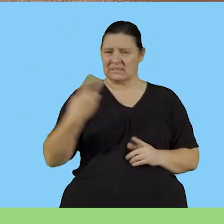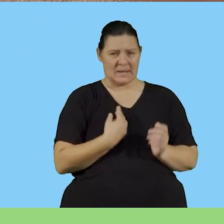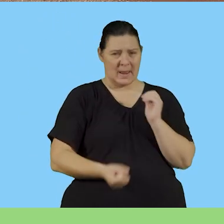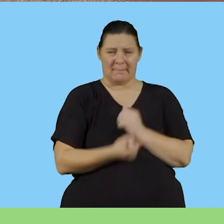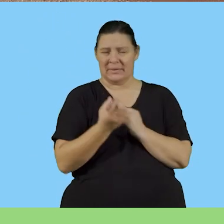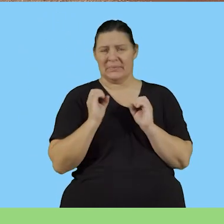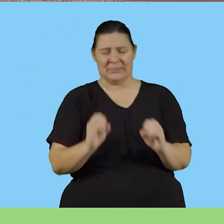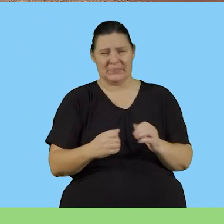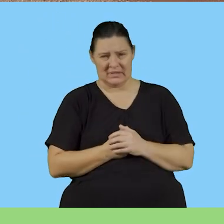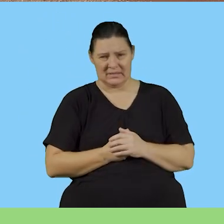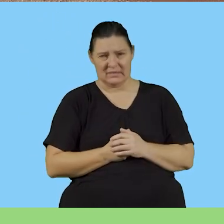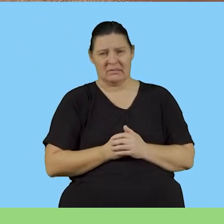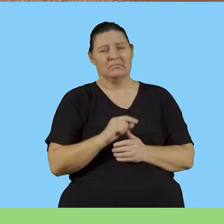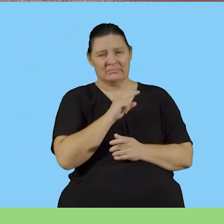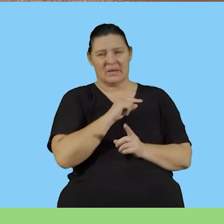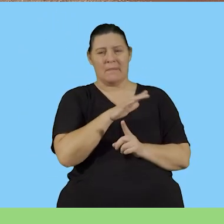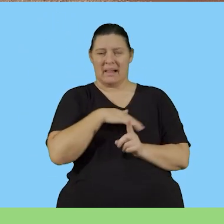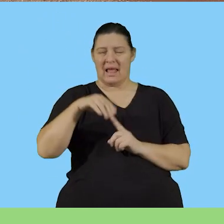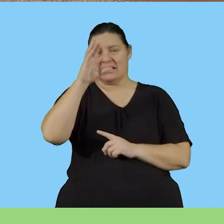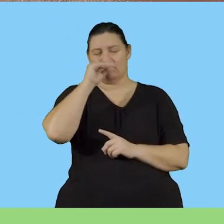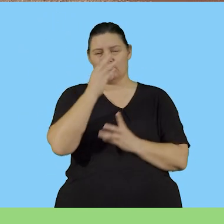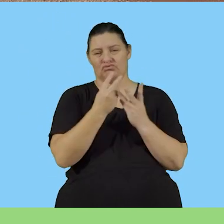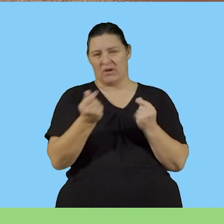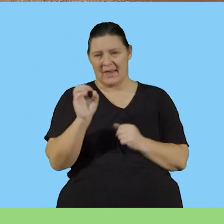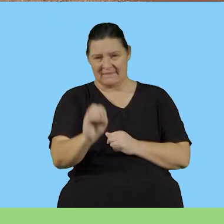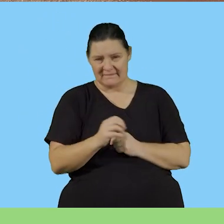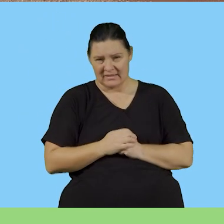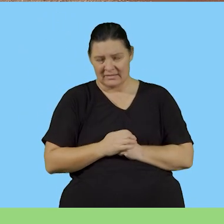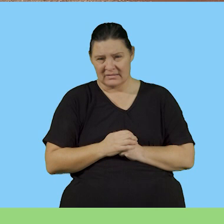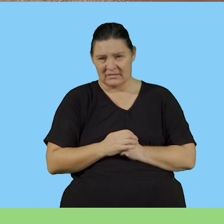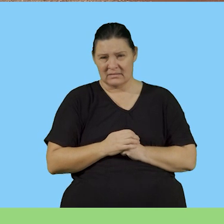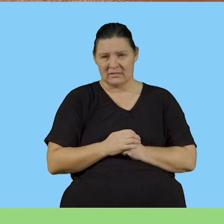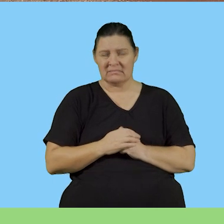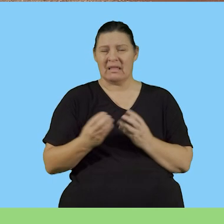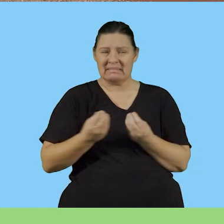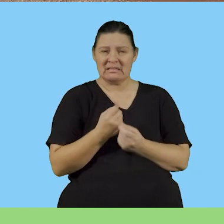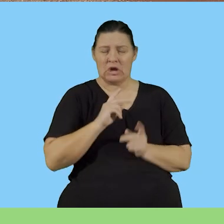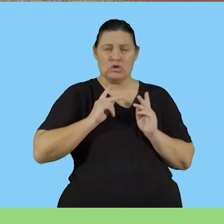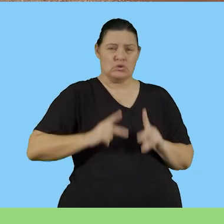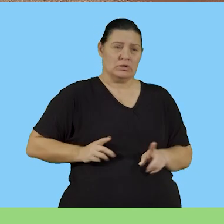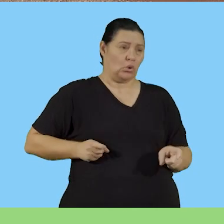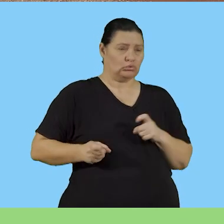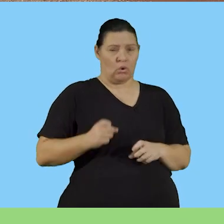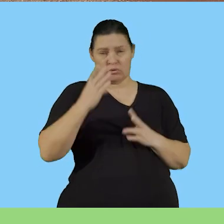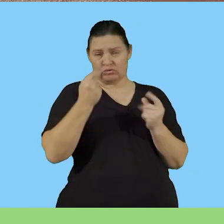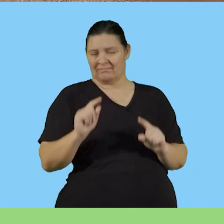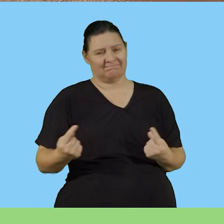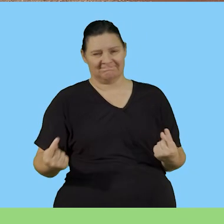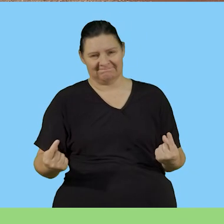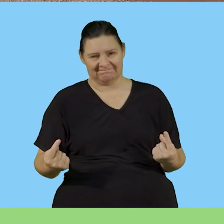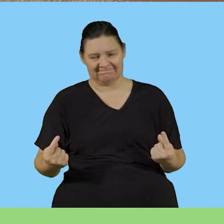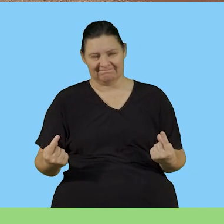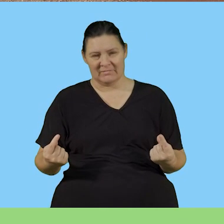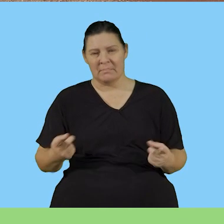photosynthesis hasn't been happening. So that is a place experiencing drought, part of the things that humans cannot have control